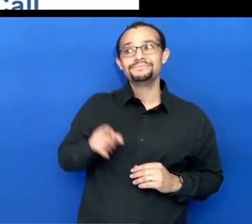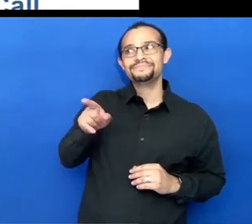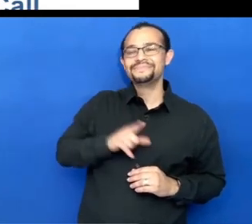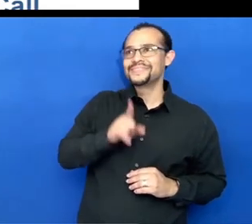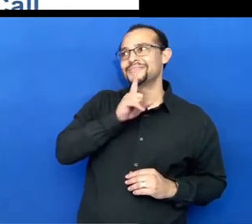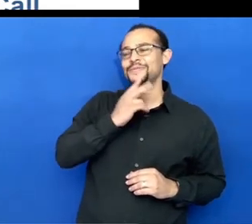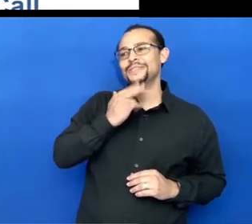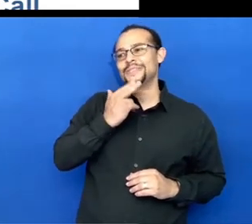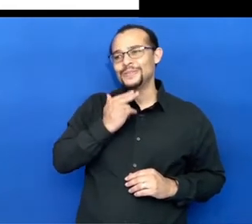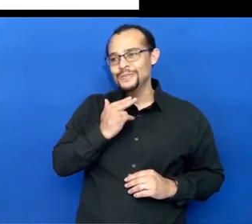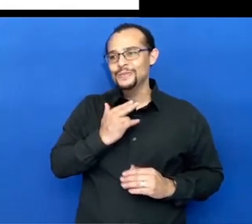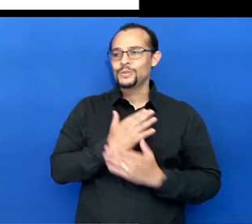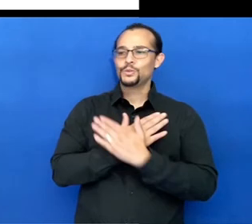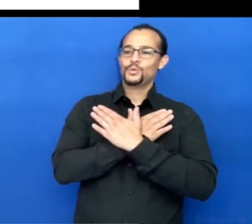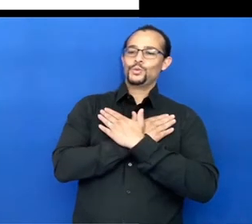your day-to-day.